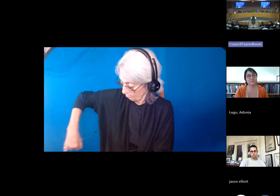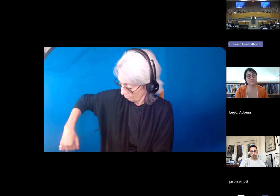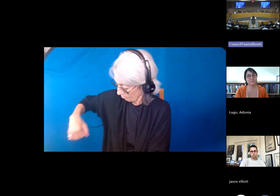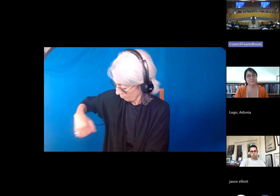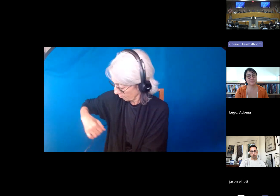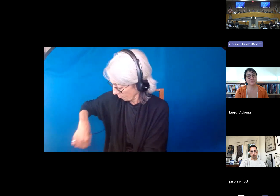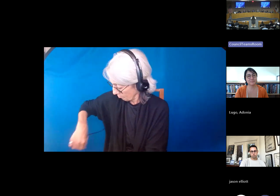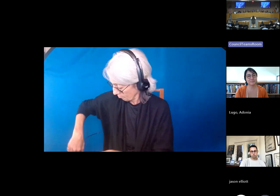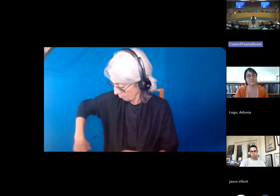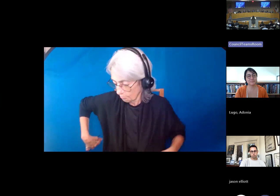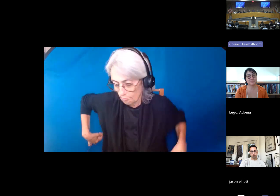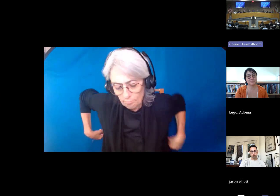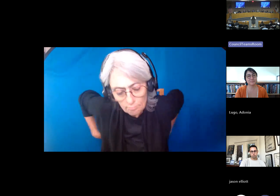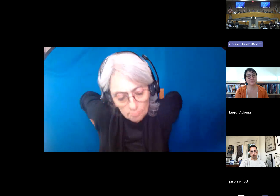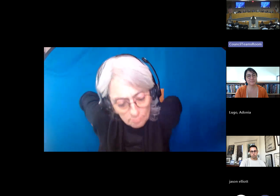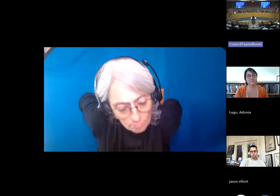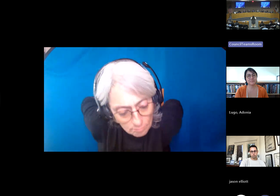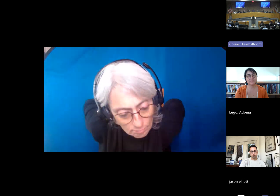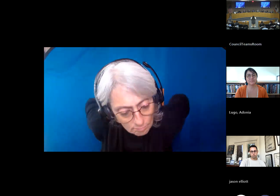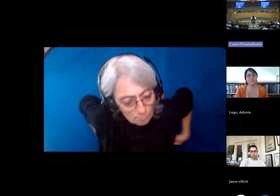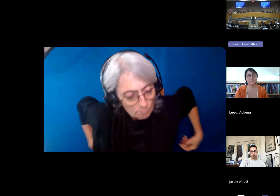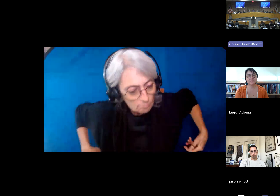remarks from my 2 other